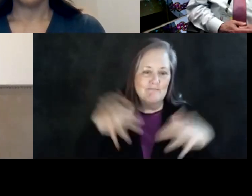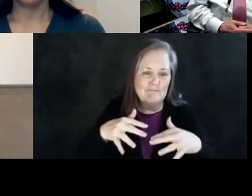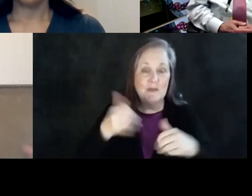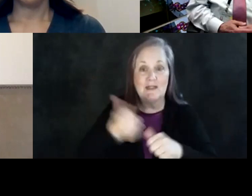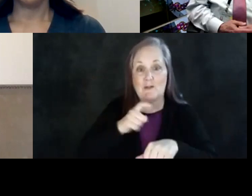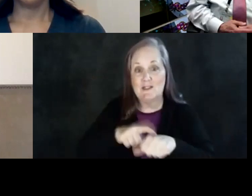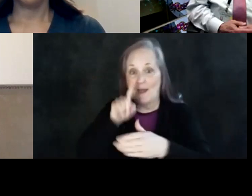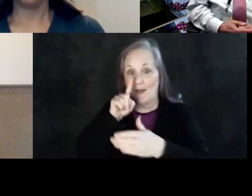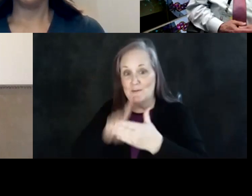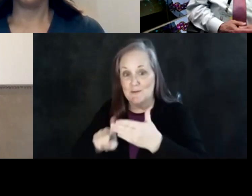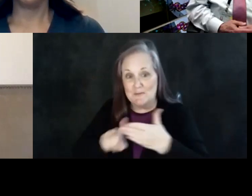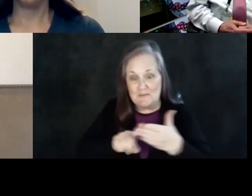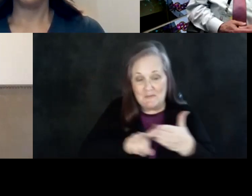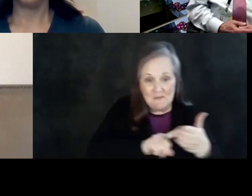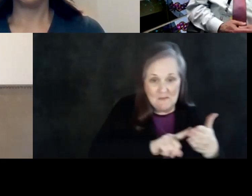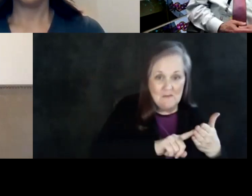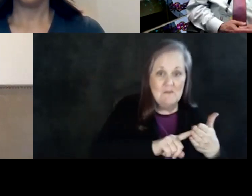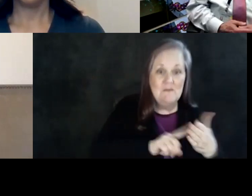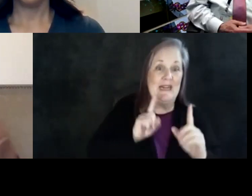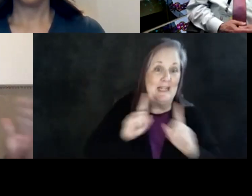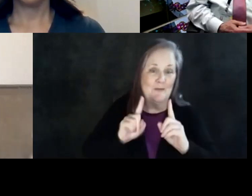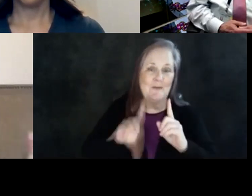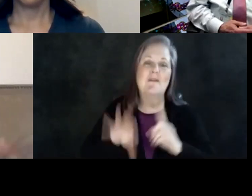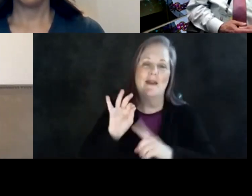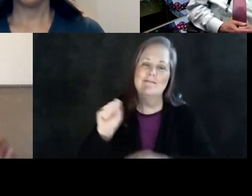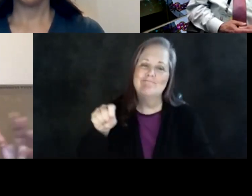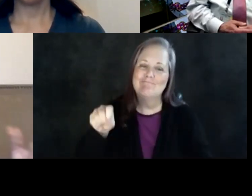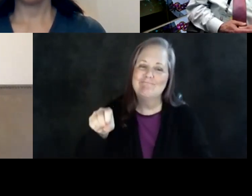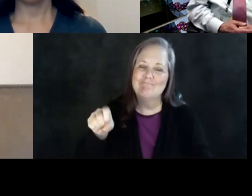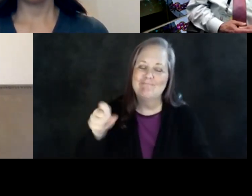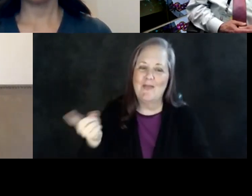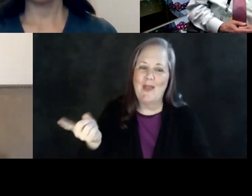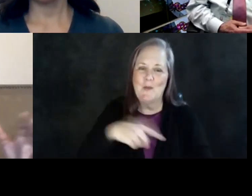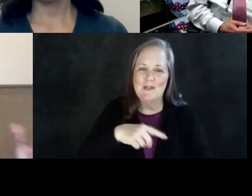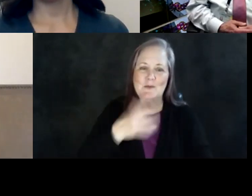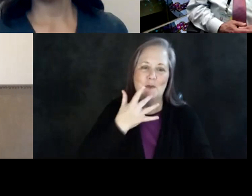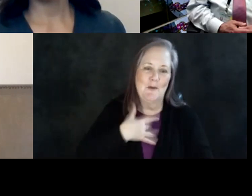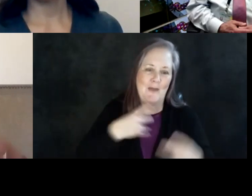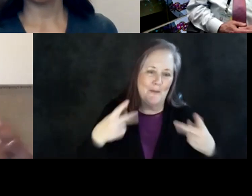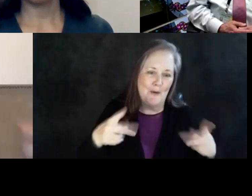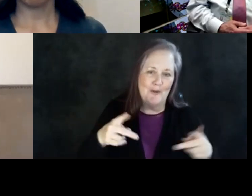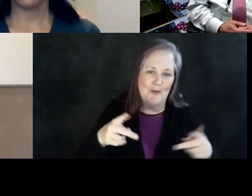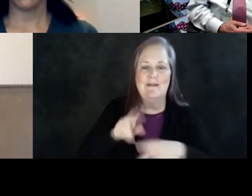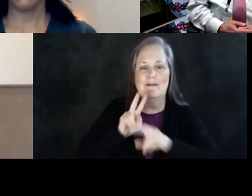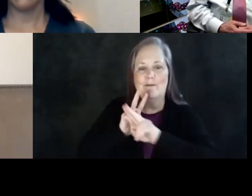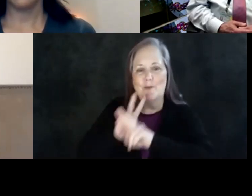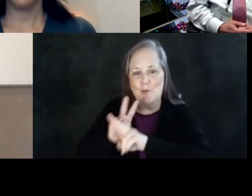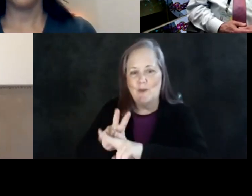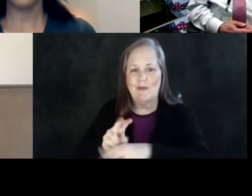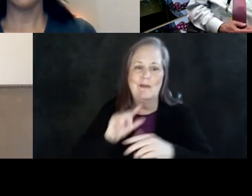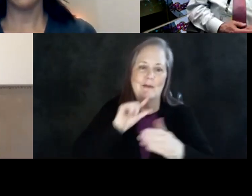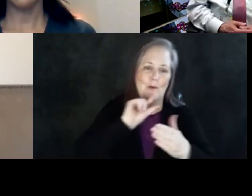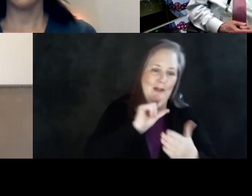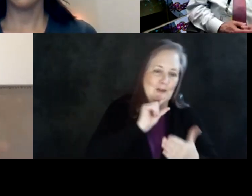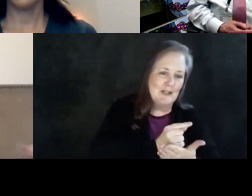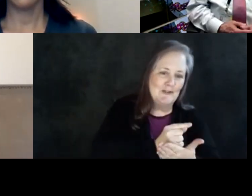did the interview, you'd find out, yes, this person went to a birthday party, a funeral, or